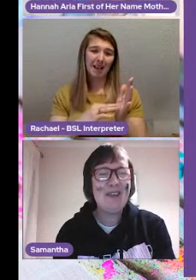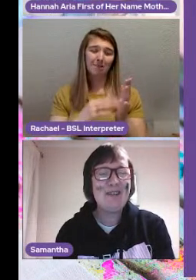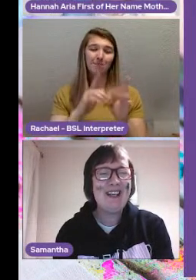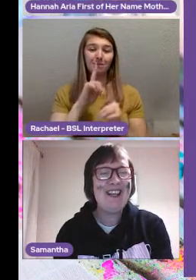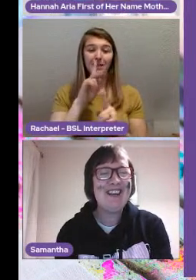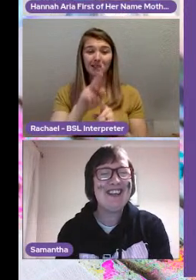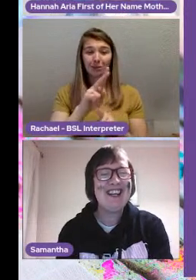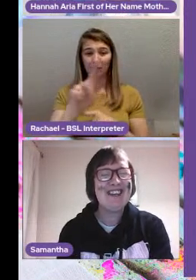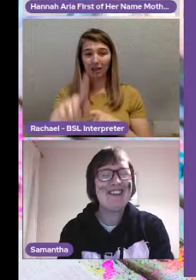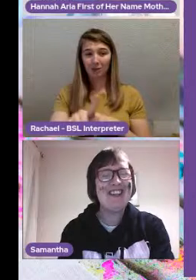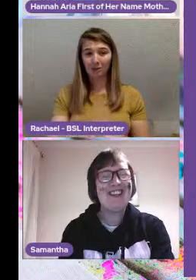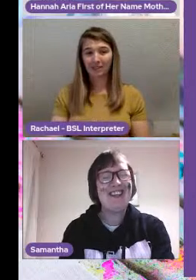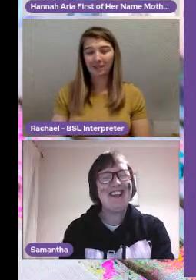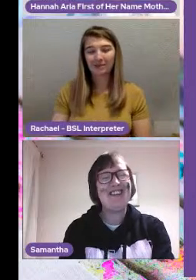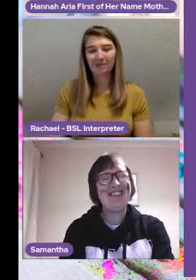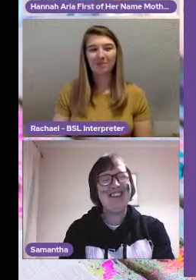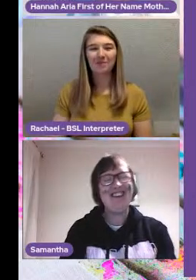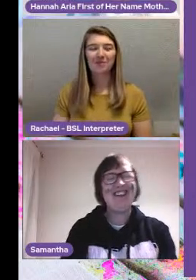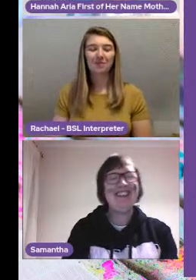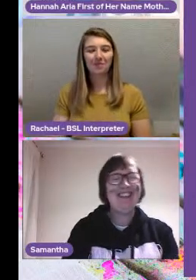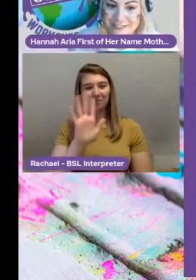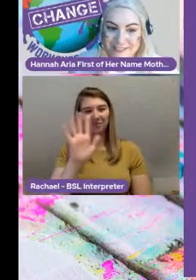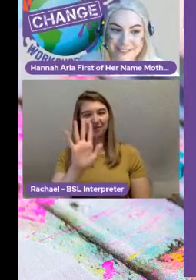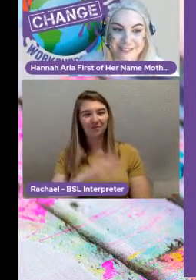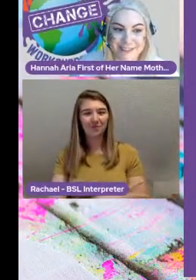Yeah, hopefully. Okay, great. Bye for now.